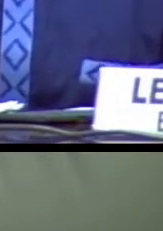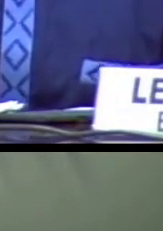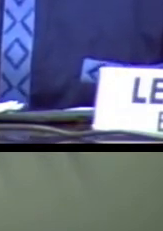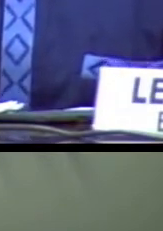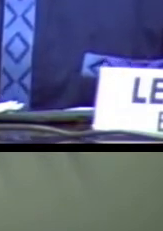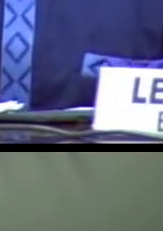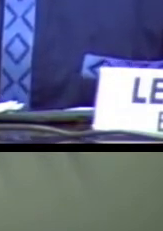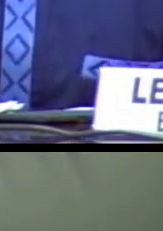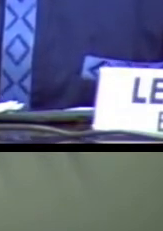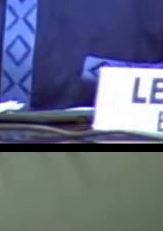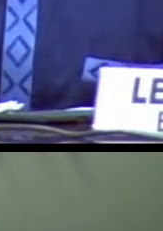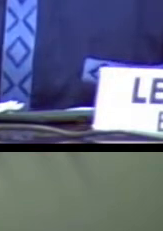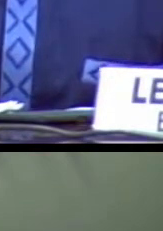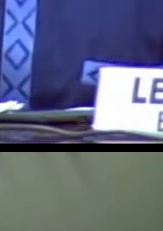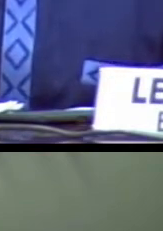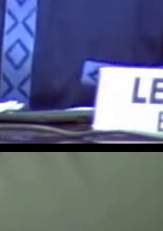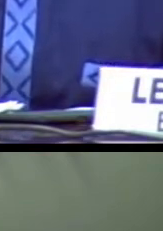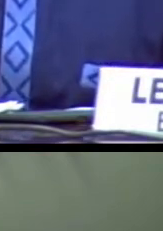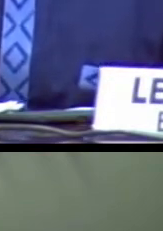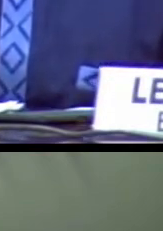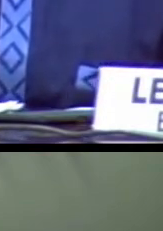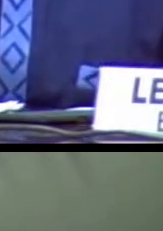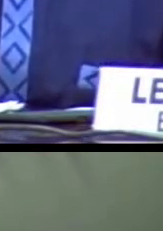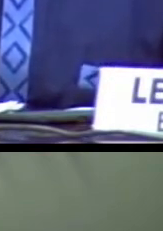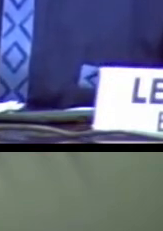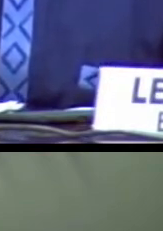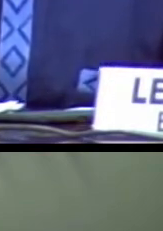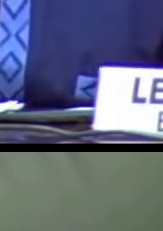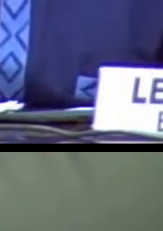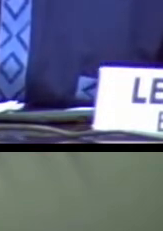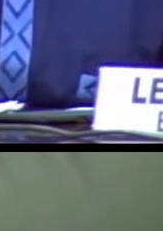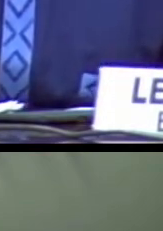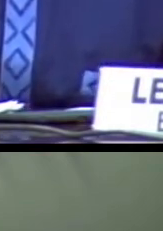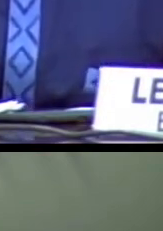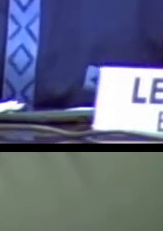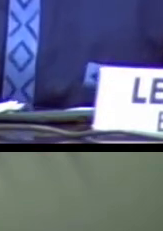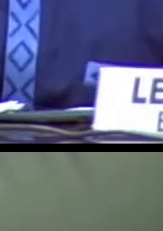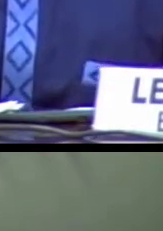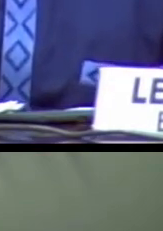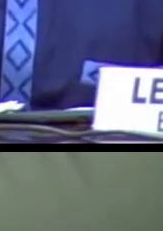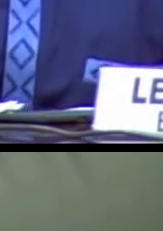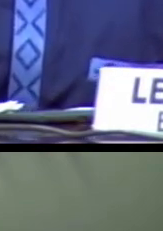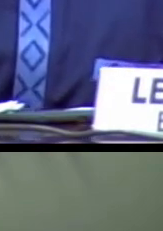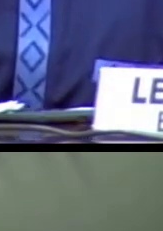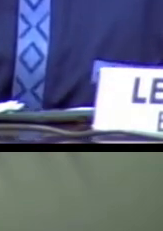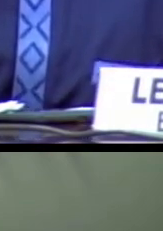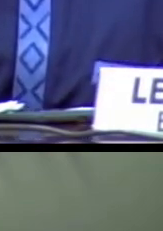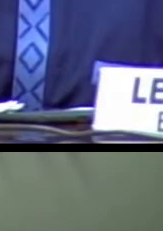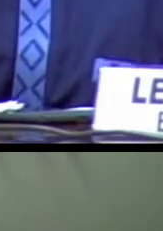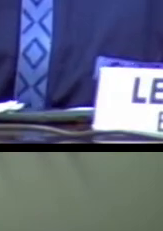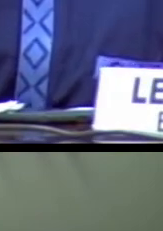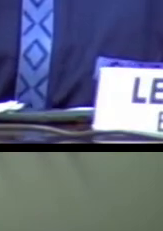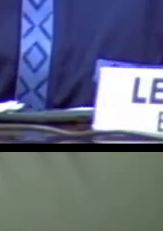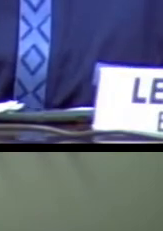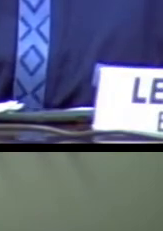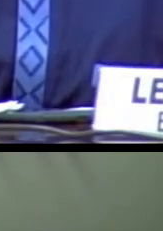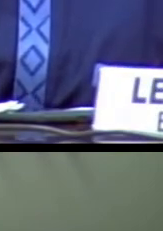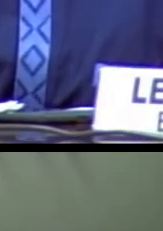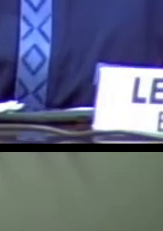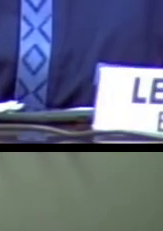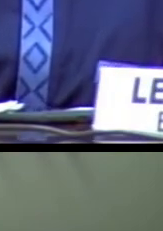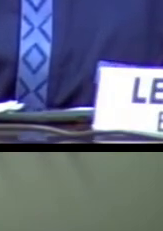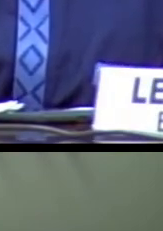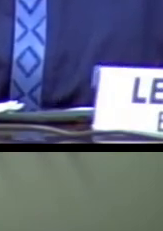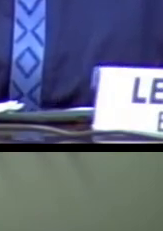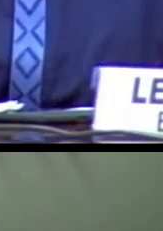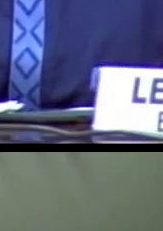Almamo Mane, your position is he was killed legitimately in action. Andung Almamo Mane la ko ya